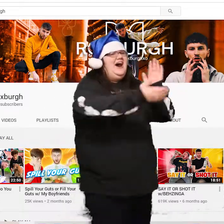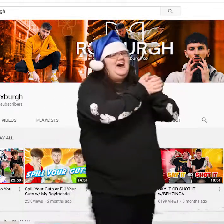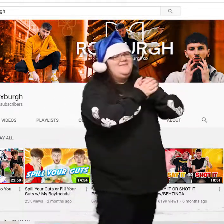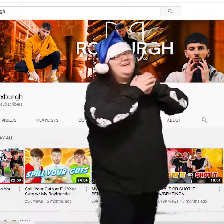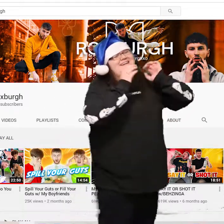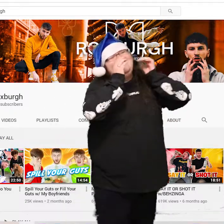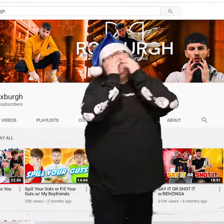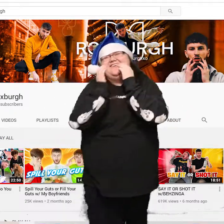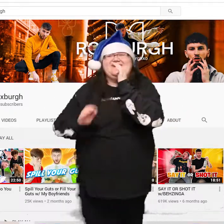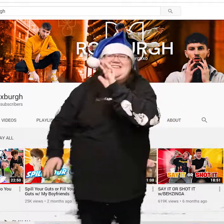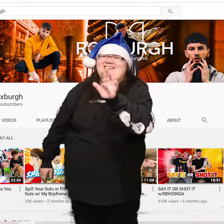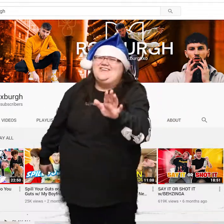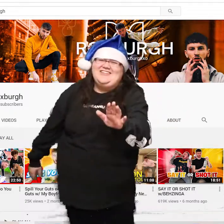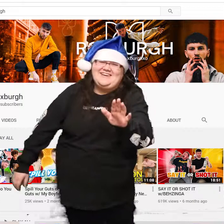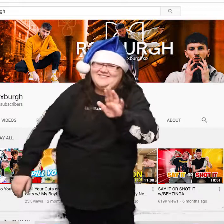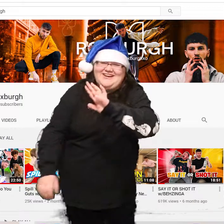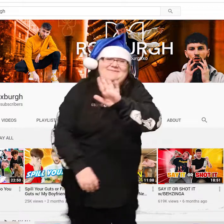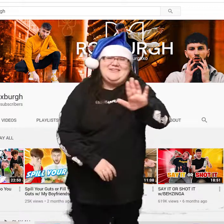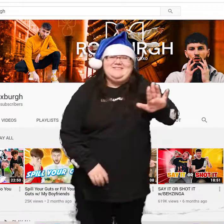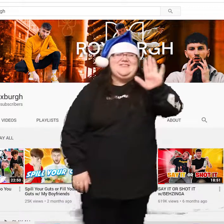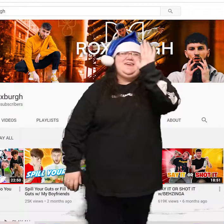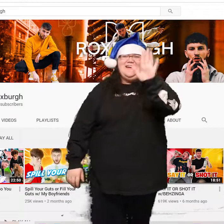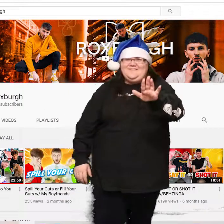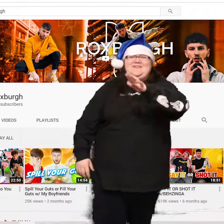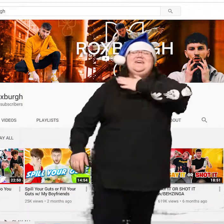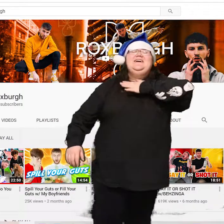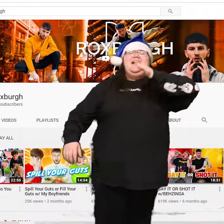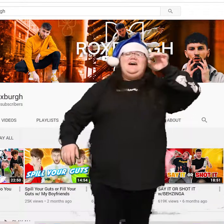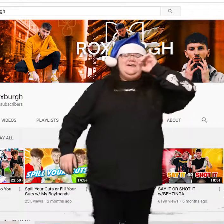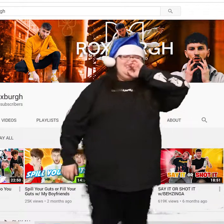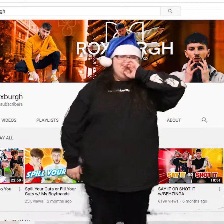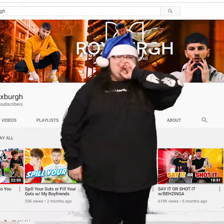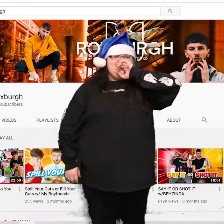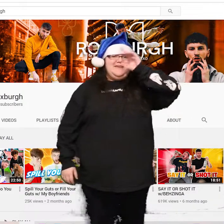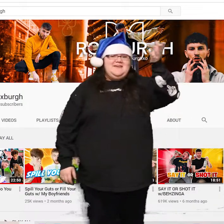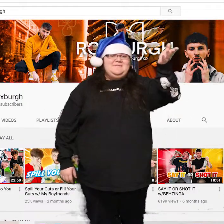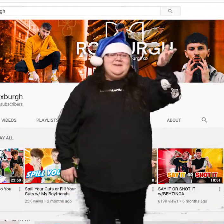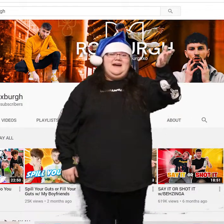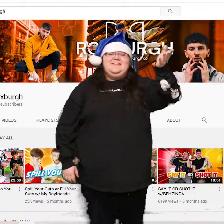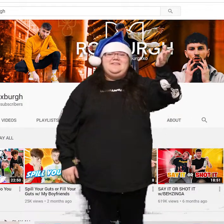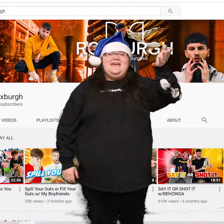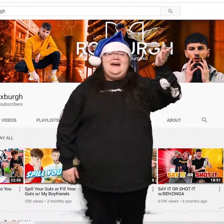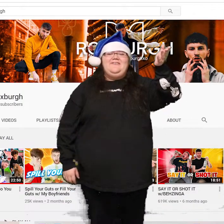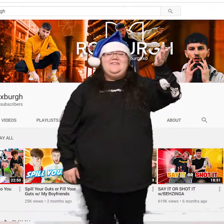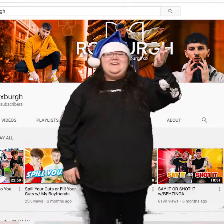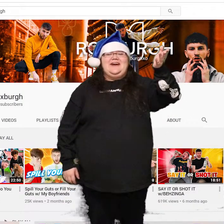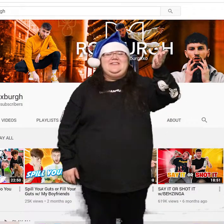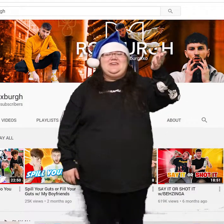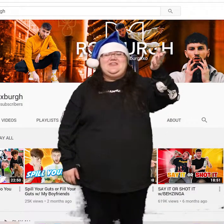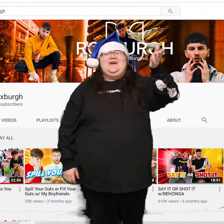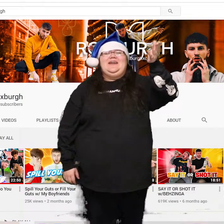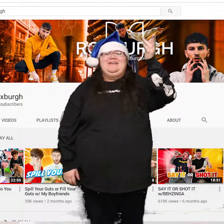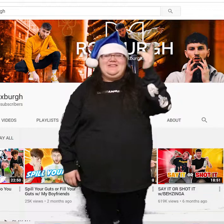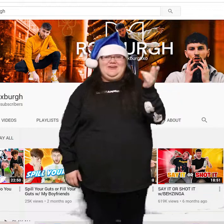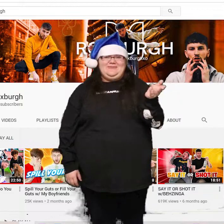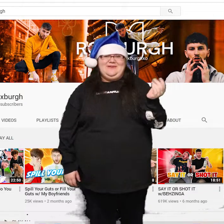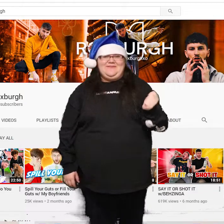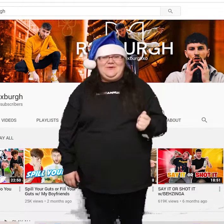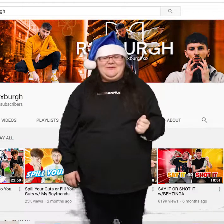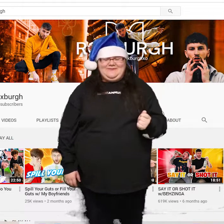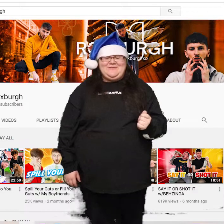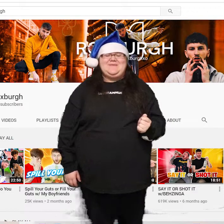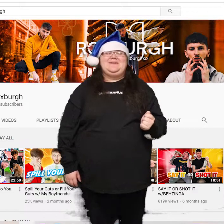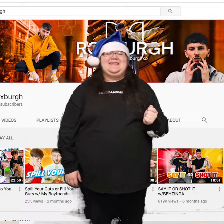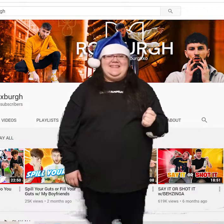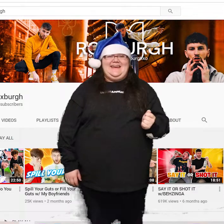kidding. No, I'm just kidding, Charlie. I'm messing with you. I love you. But yeah, other than that, hopefully you guys did enjoy, and I'll see all you